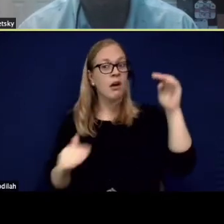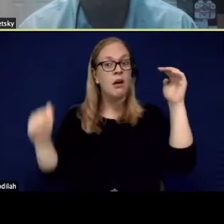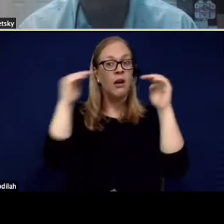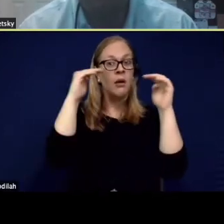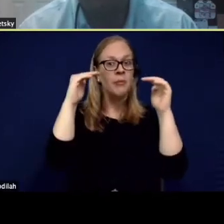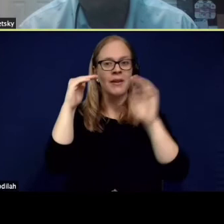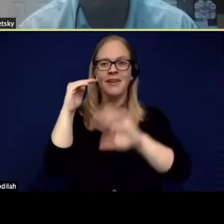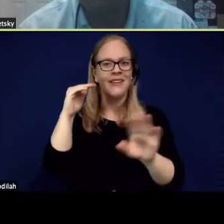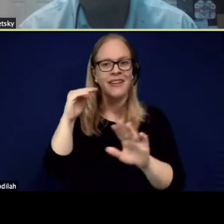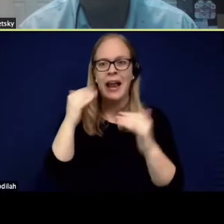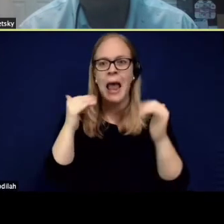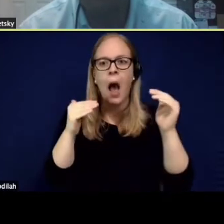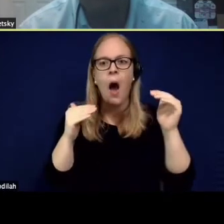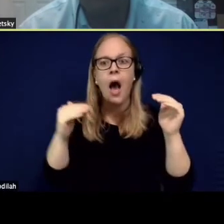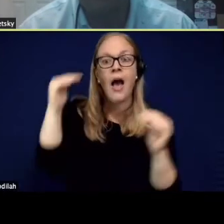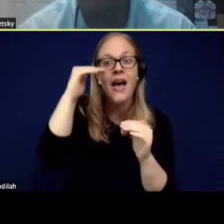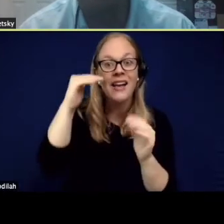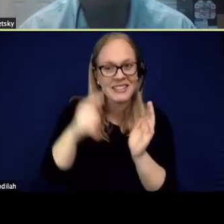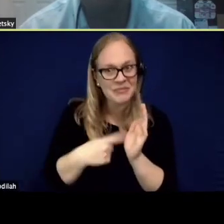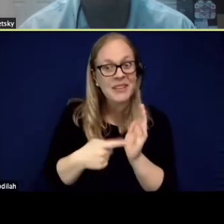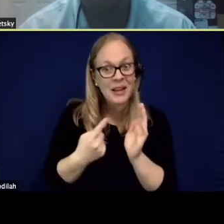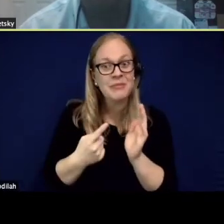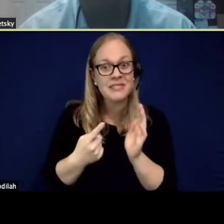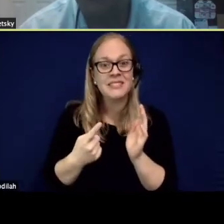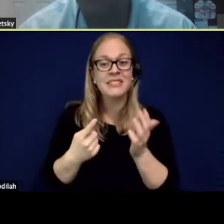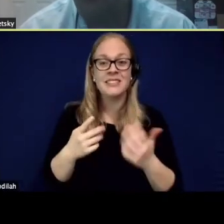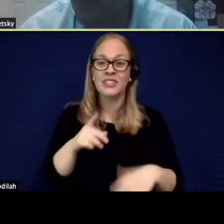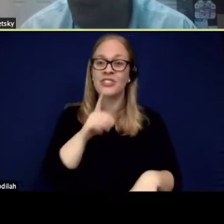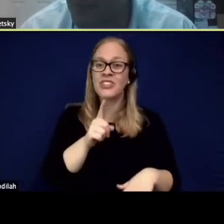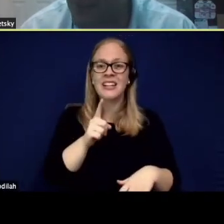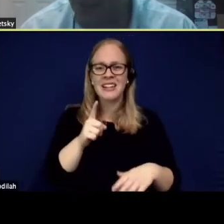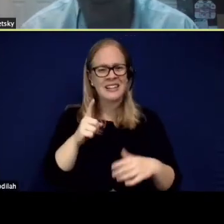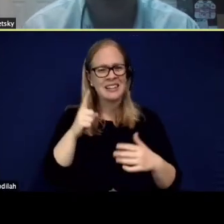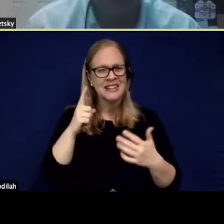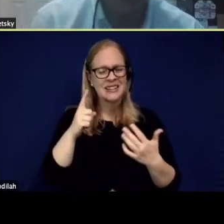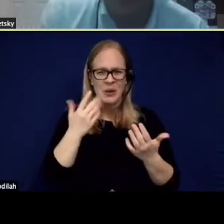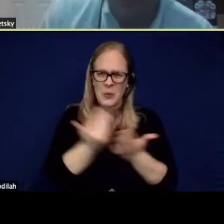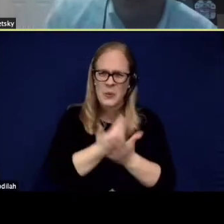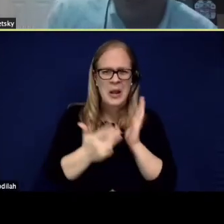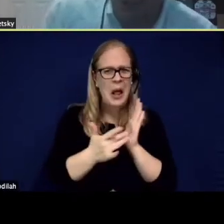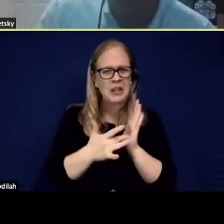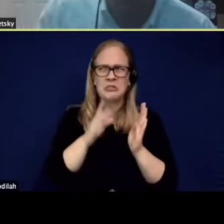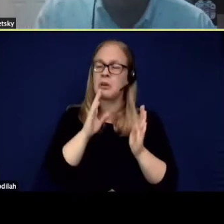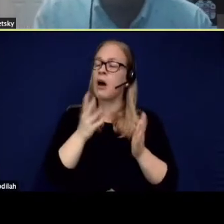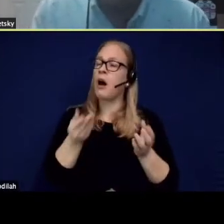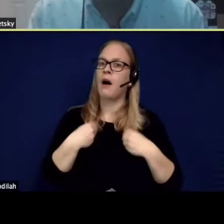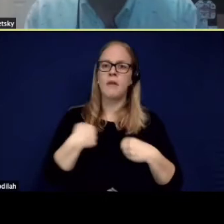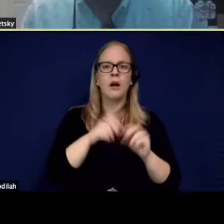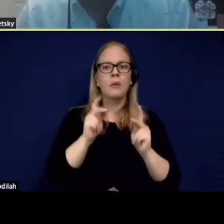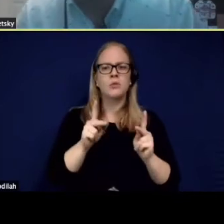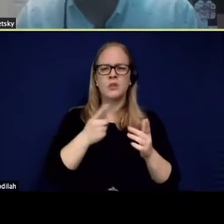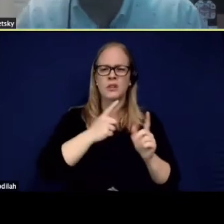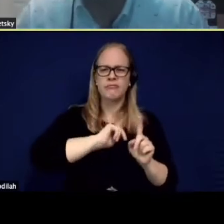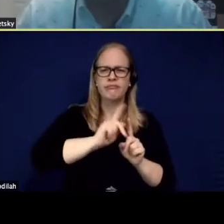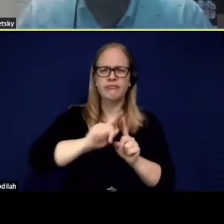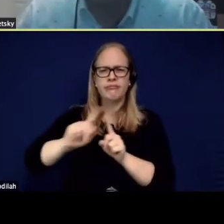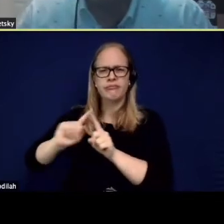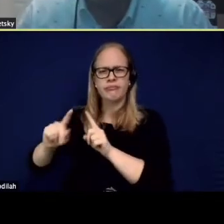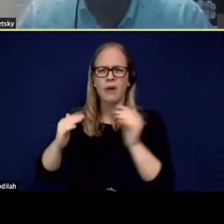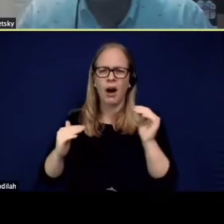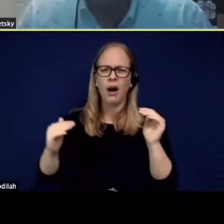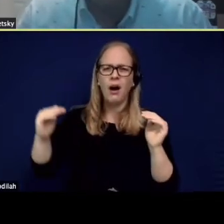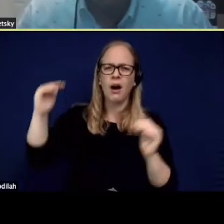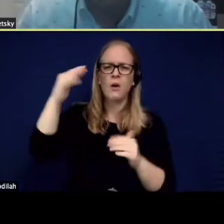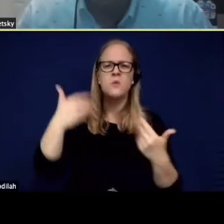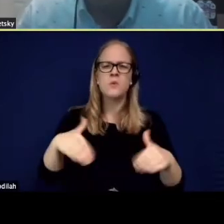situations much better than individual with normal hearing. It allows us to do so many different things. And so we are now going into an